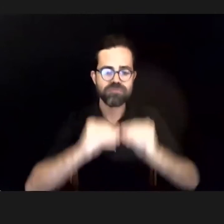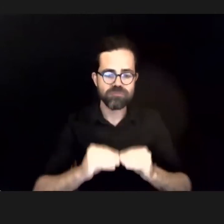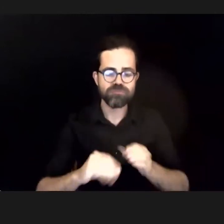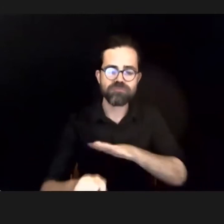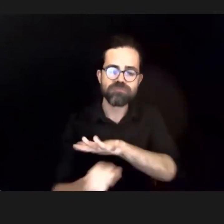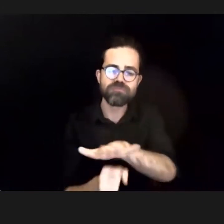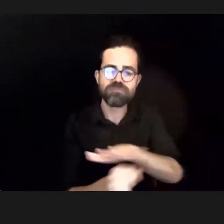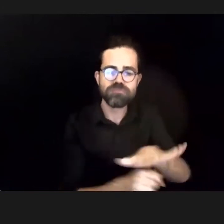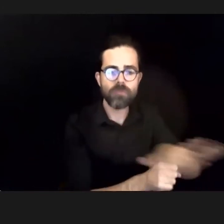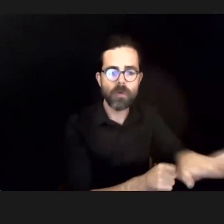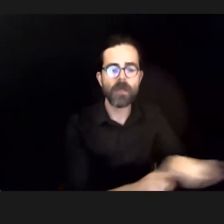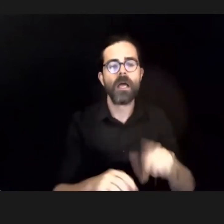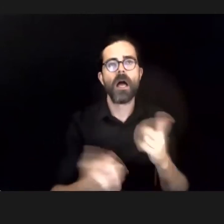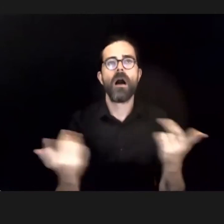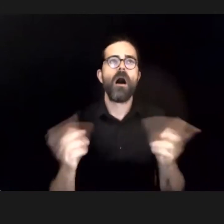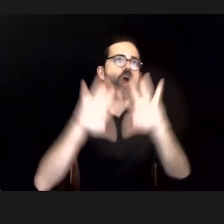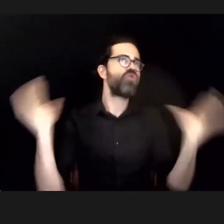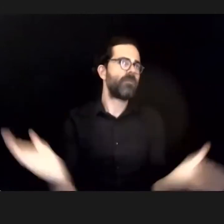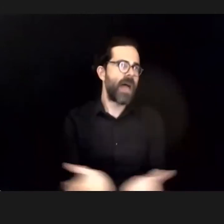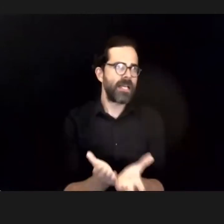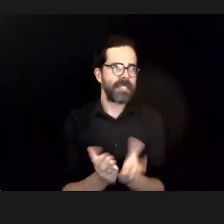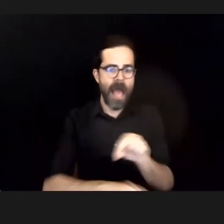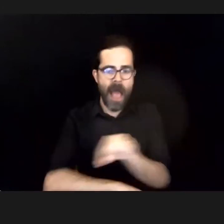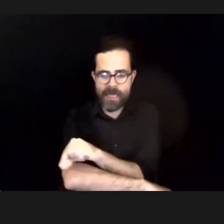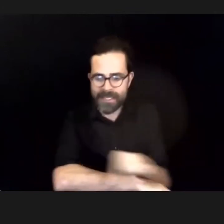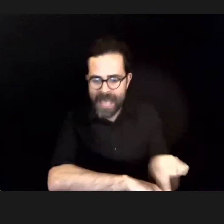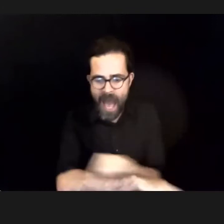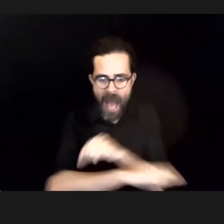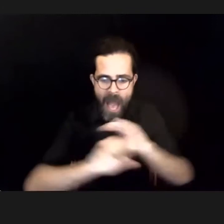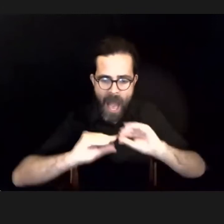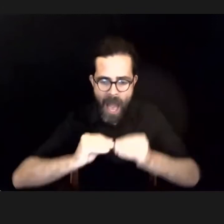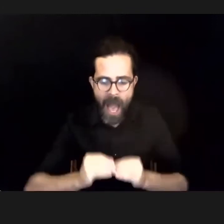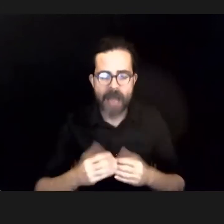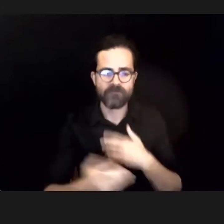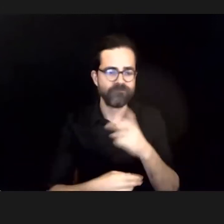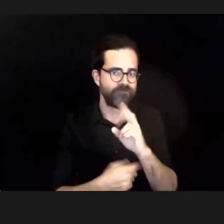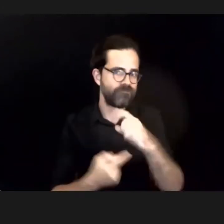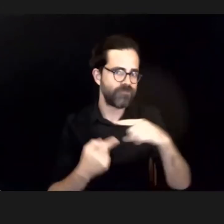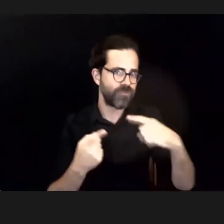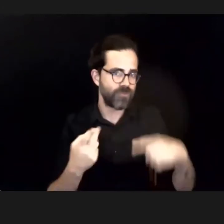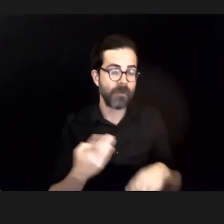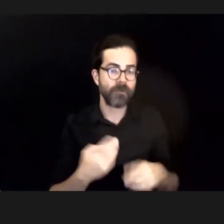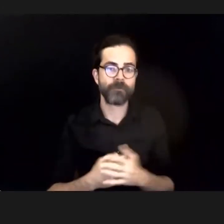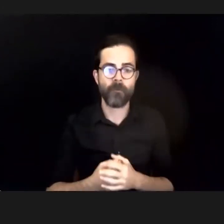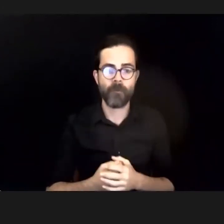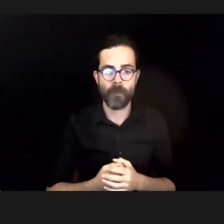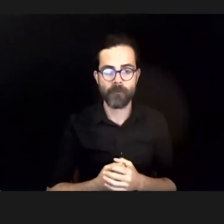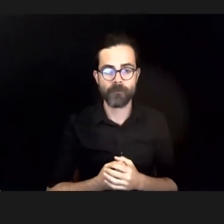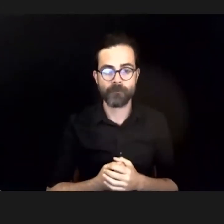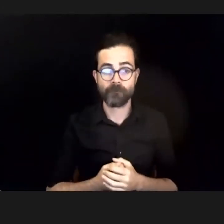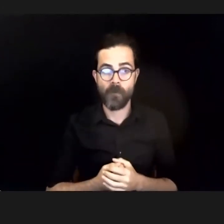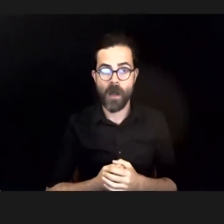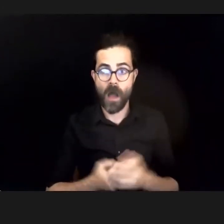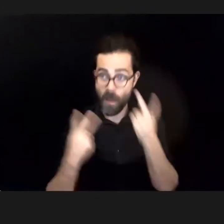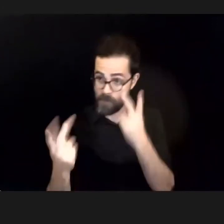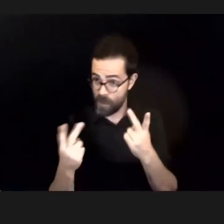universal design. So the panel before makes me really easy happy to speak about all